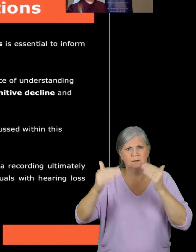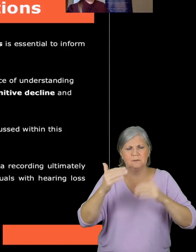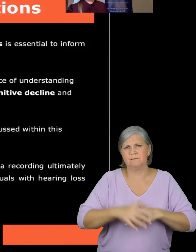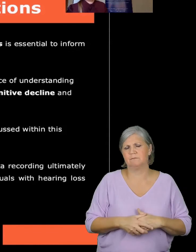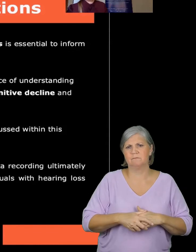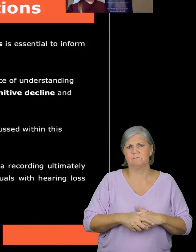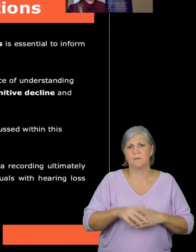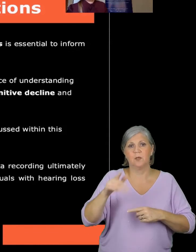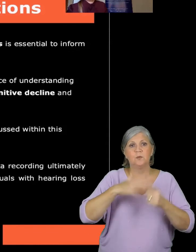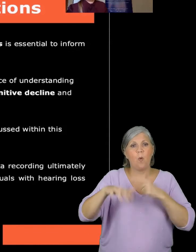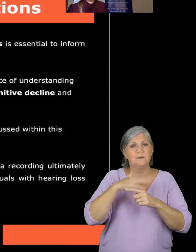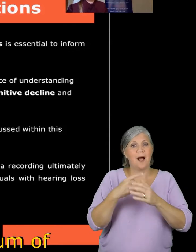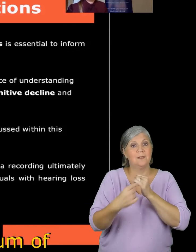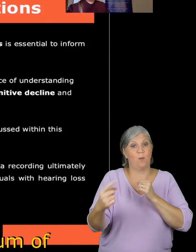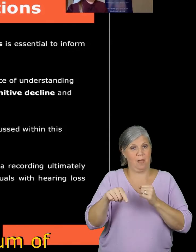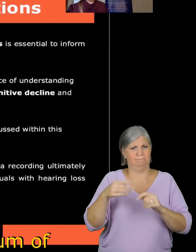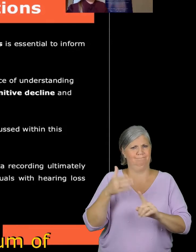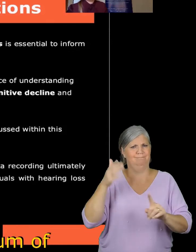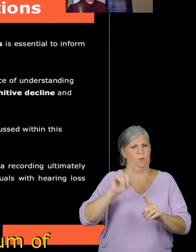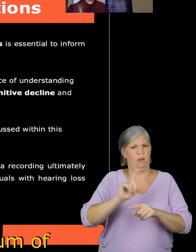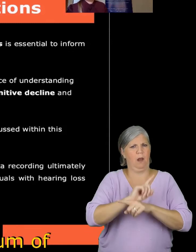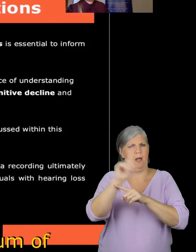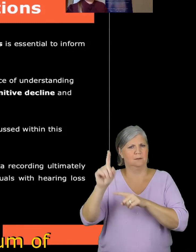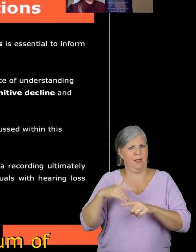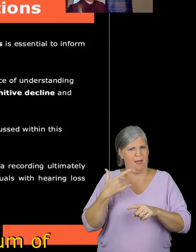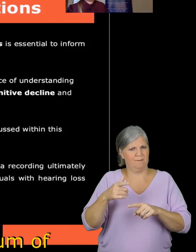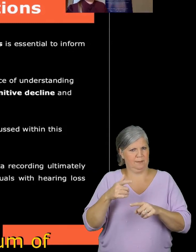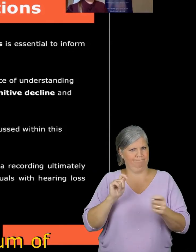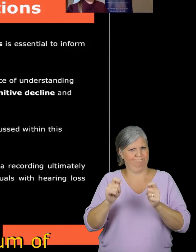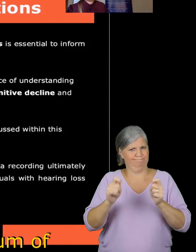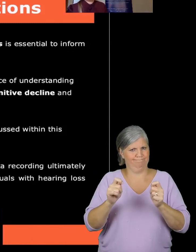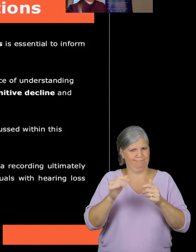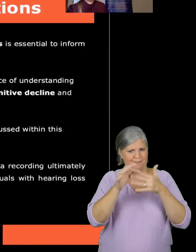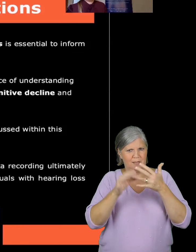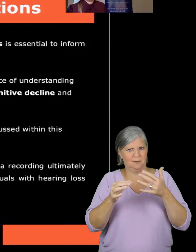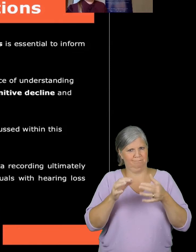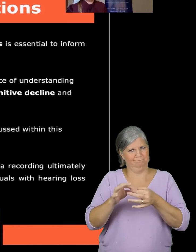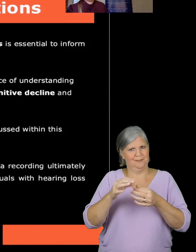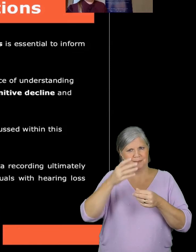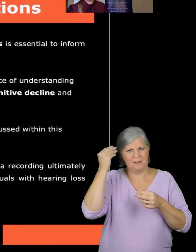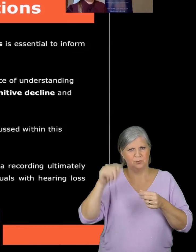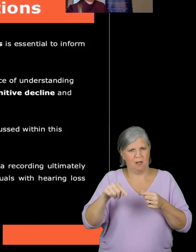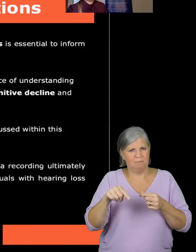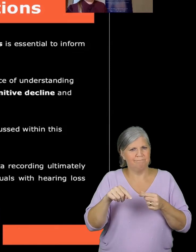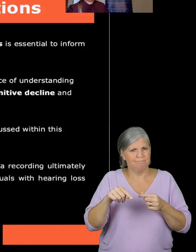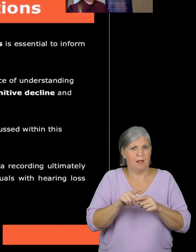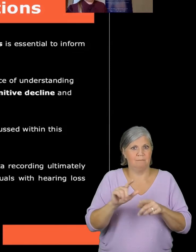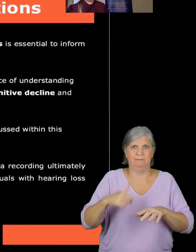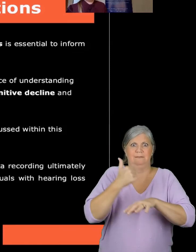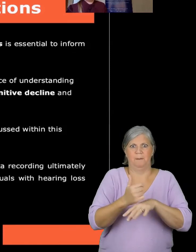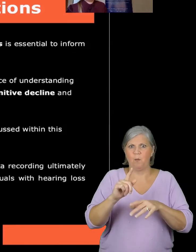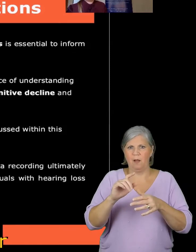factors. It is important to consider deafness within the spectrum of the 4 pillars discussed within this